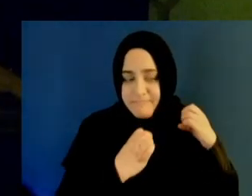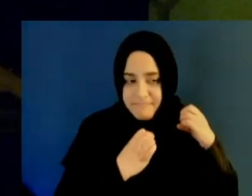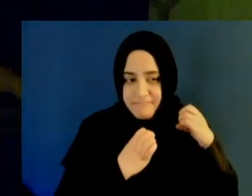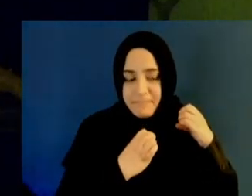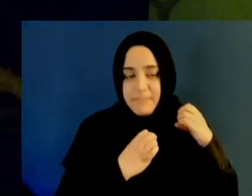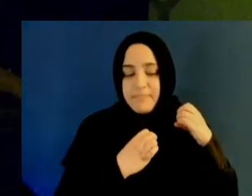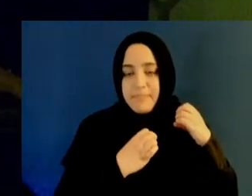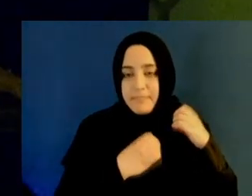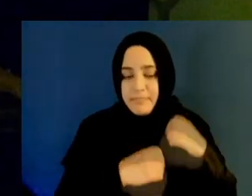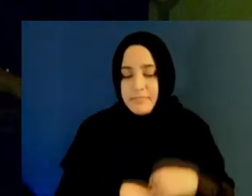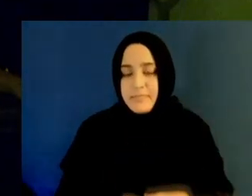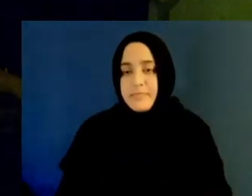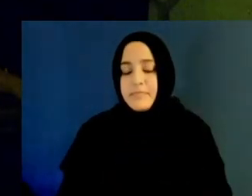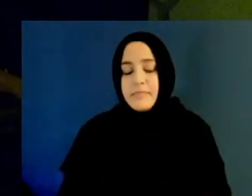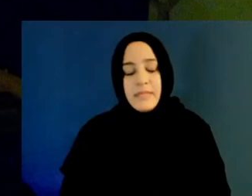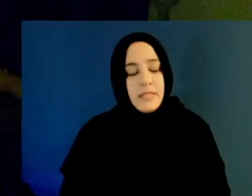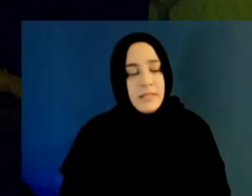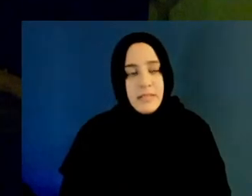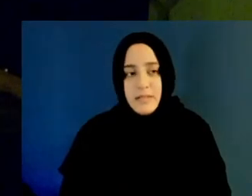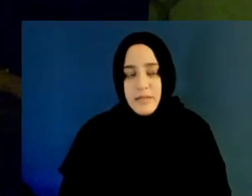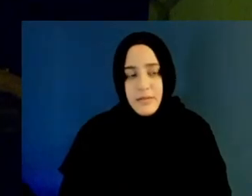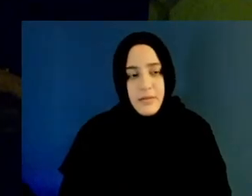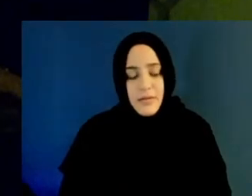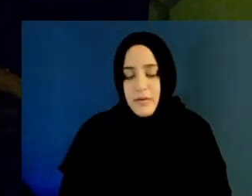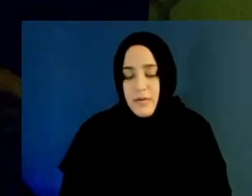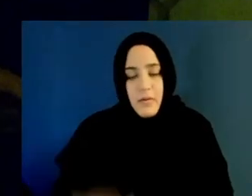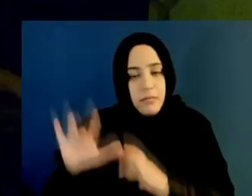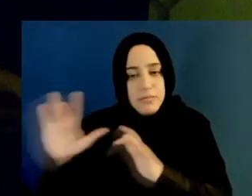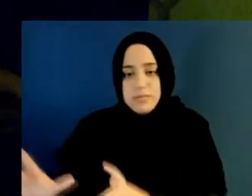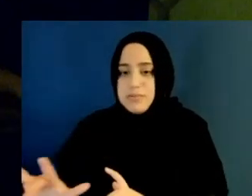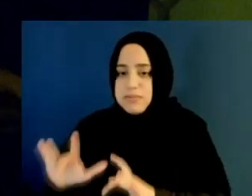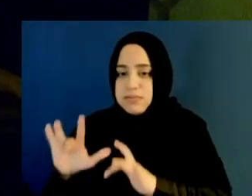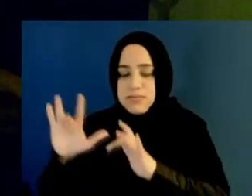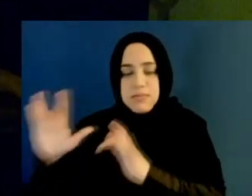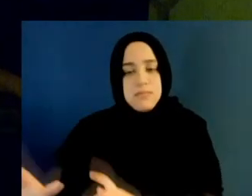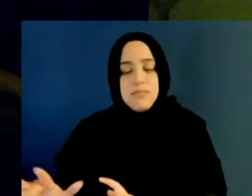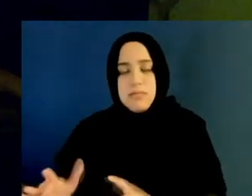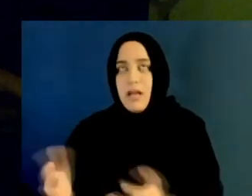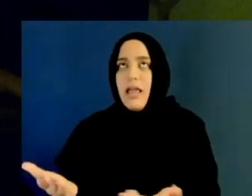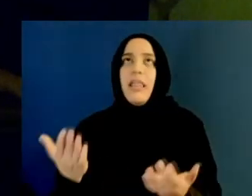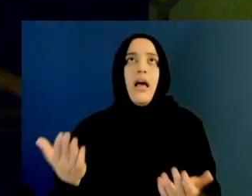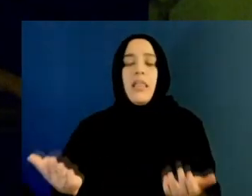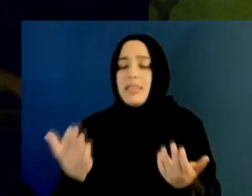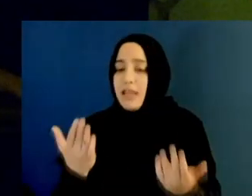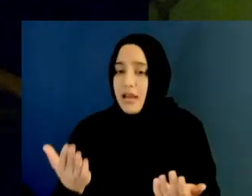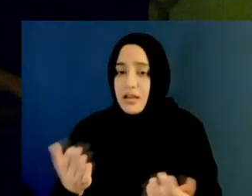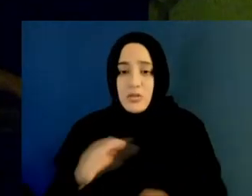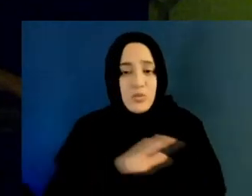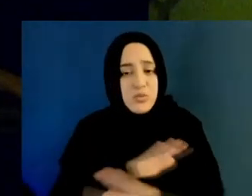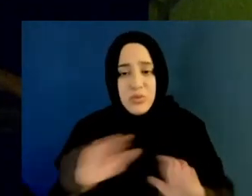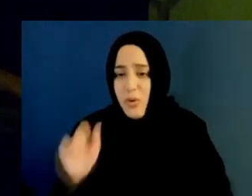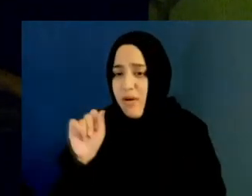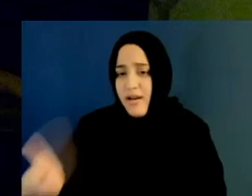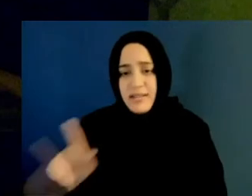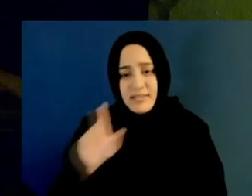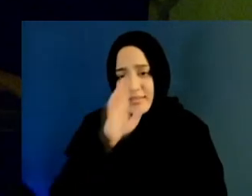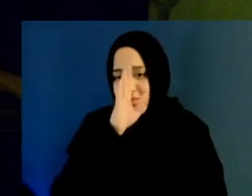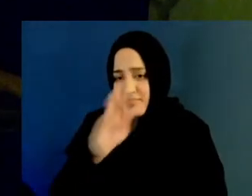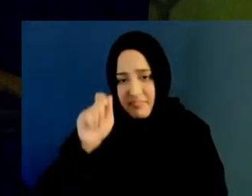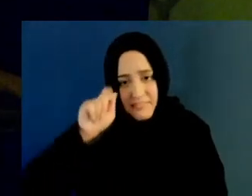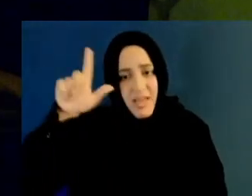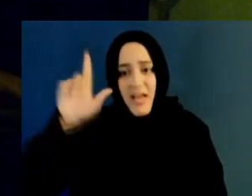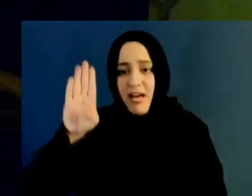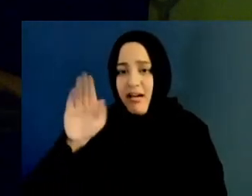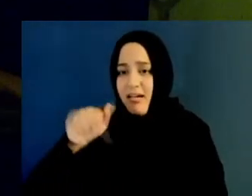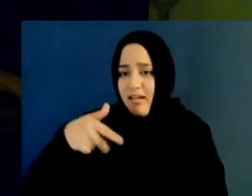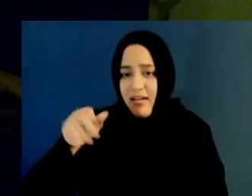Wa mazluma, Allah, Allah. Don't ask Imam al-Bakir. Don't ask Imam al-Bakir